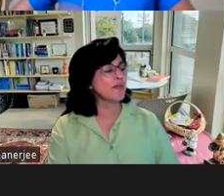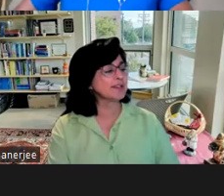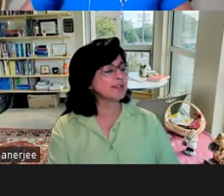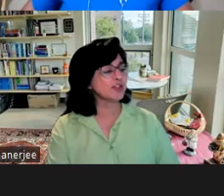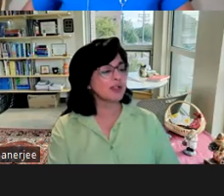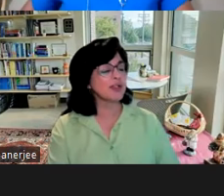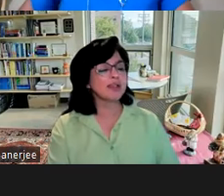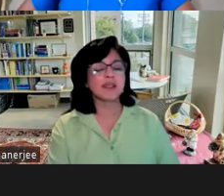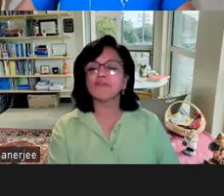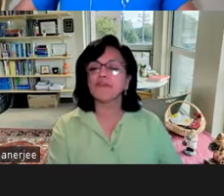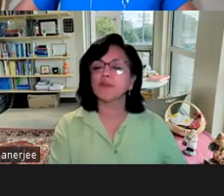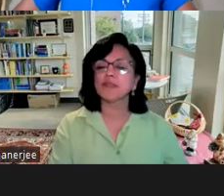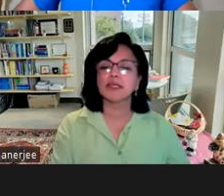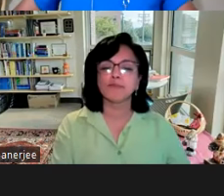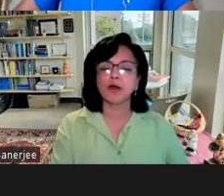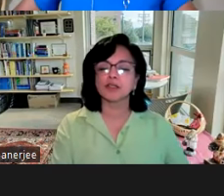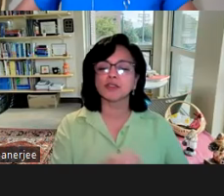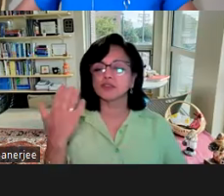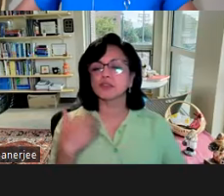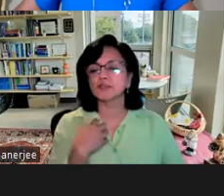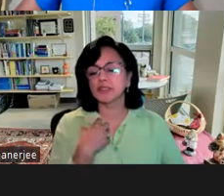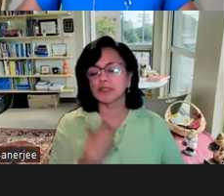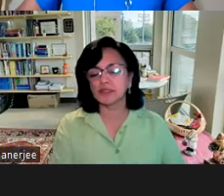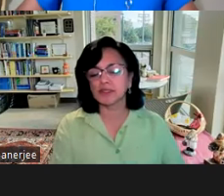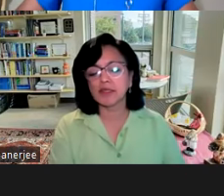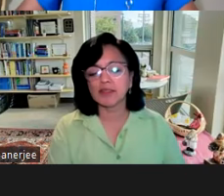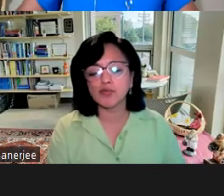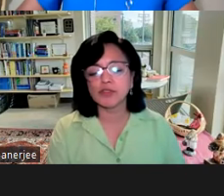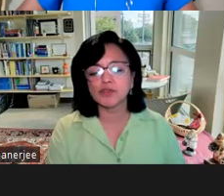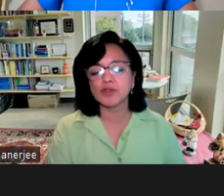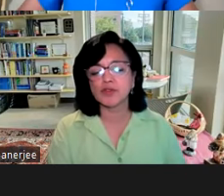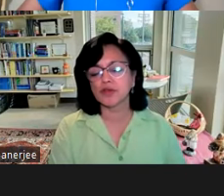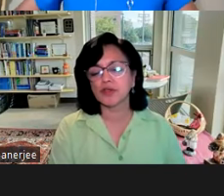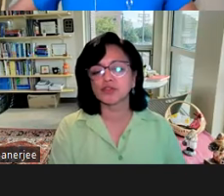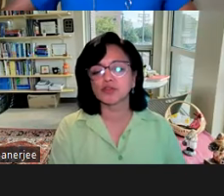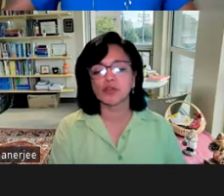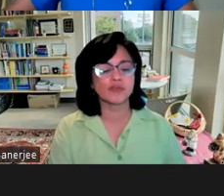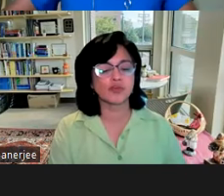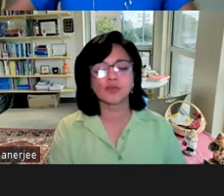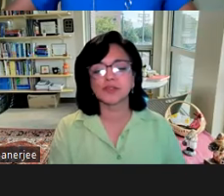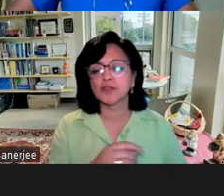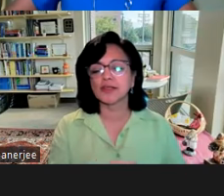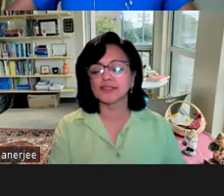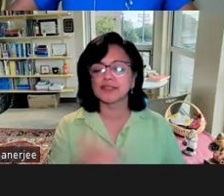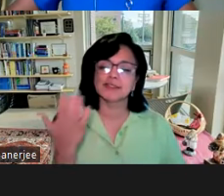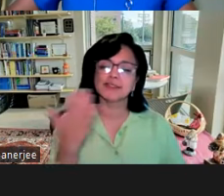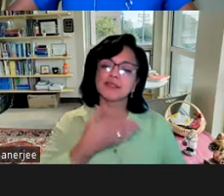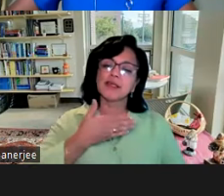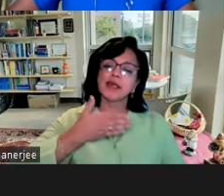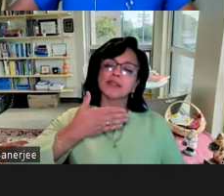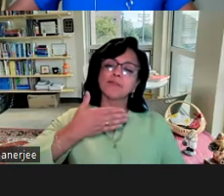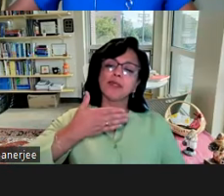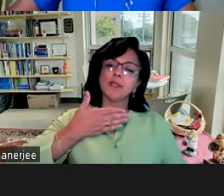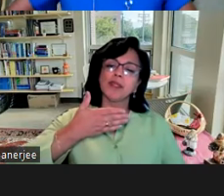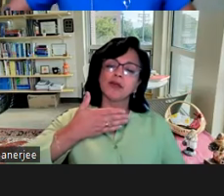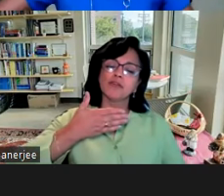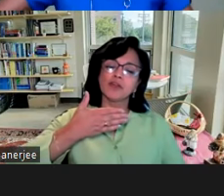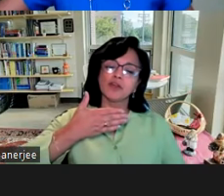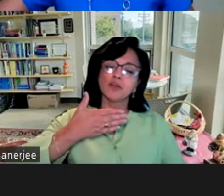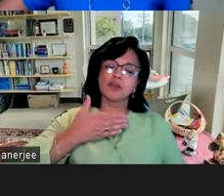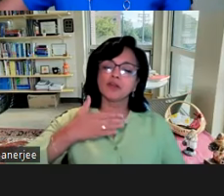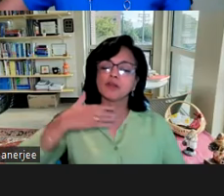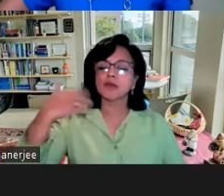of messaging that the family has bought into. So some things that we do here in a lot of schools in the United States is at the beginning